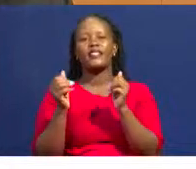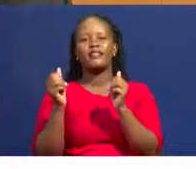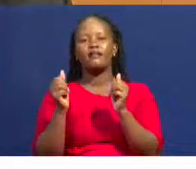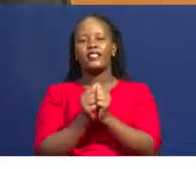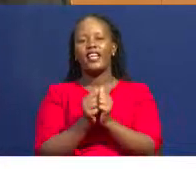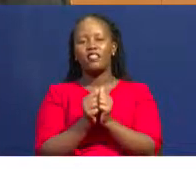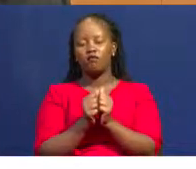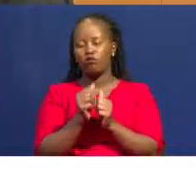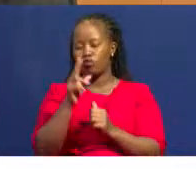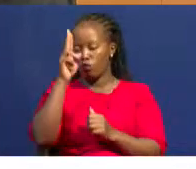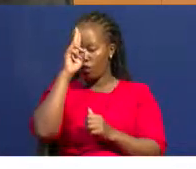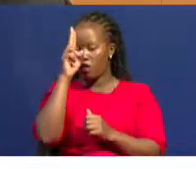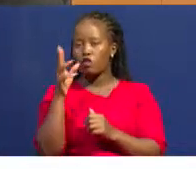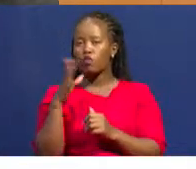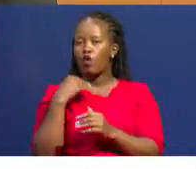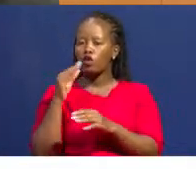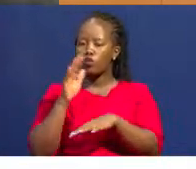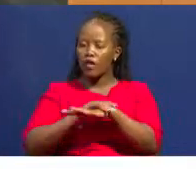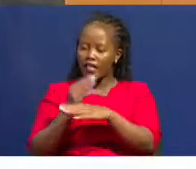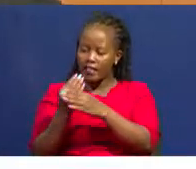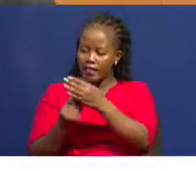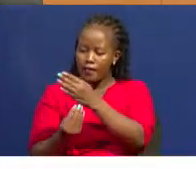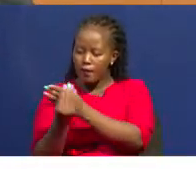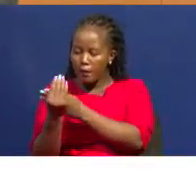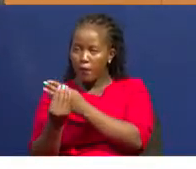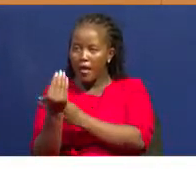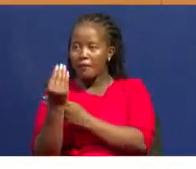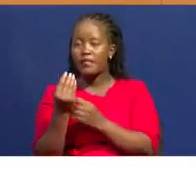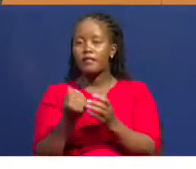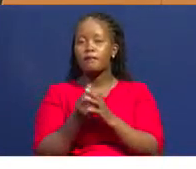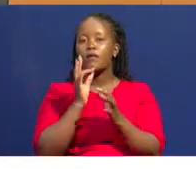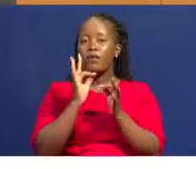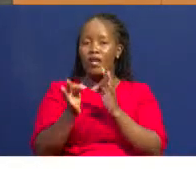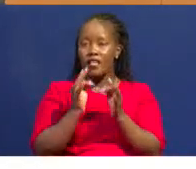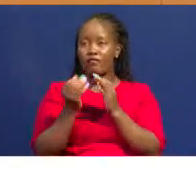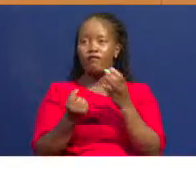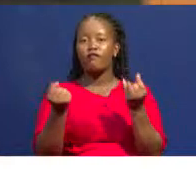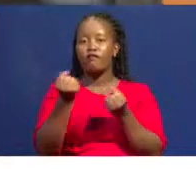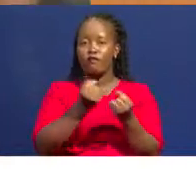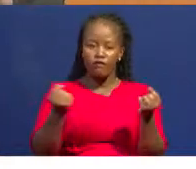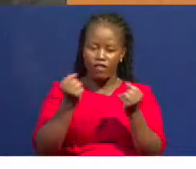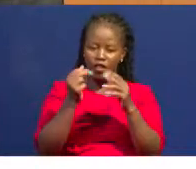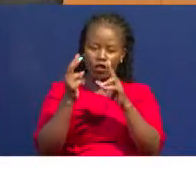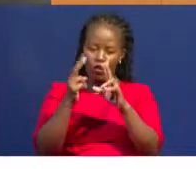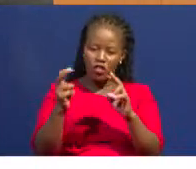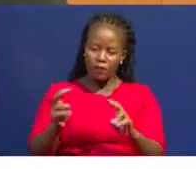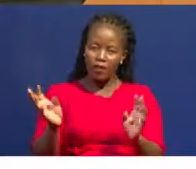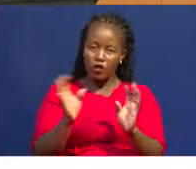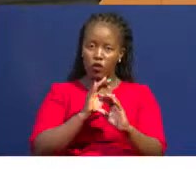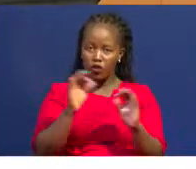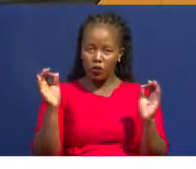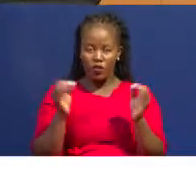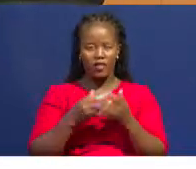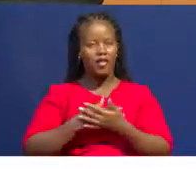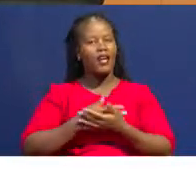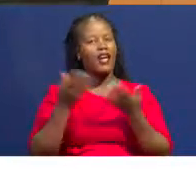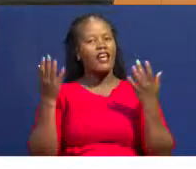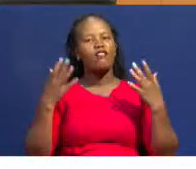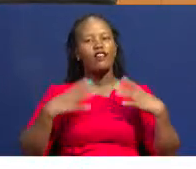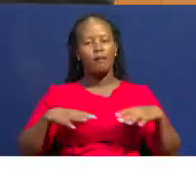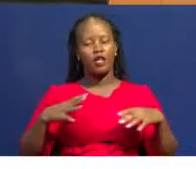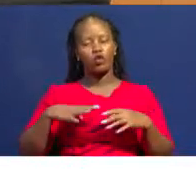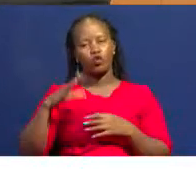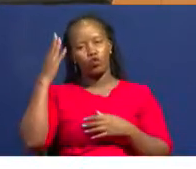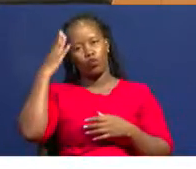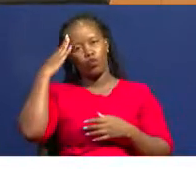get something from that vehicle. So if it has not gone for inspection, everybody will know. So the owner of that vehicle, the